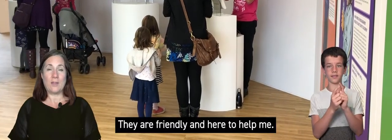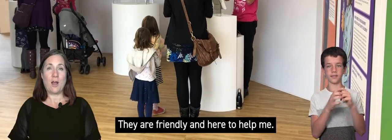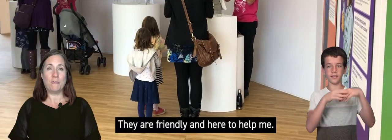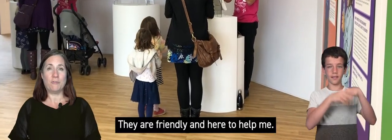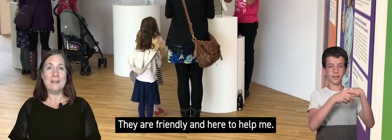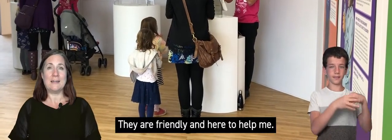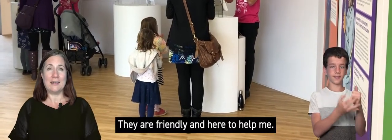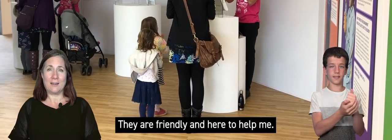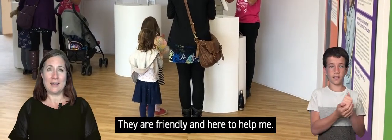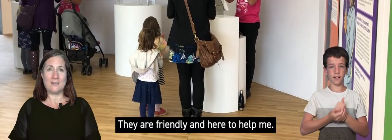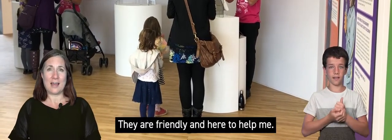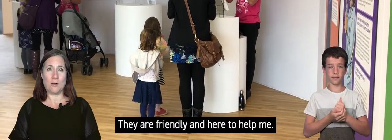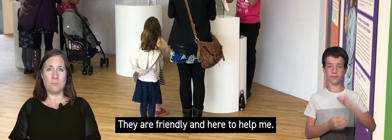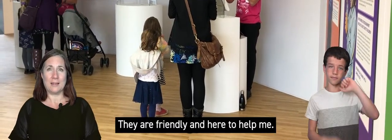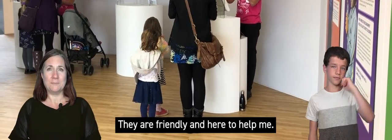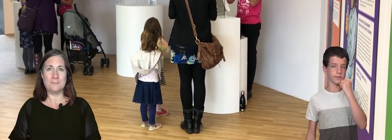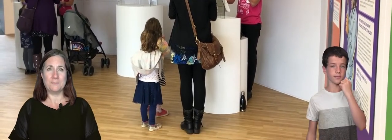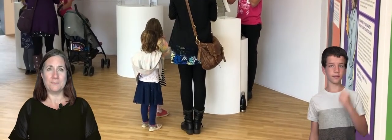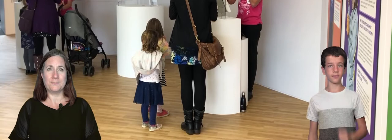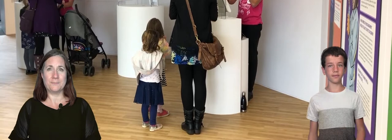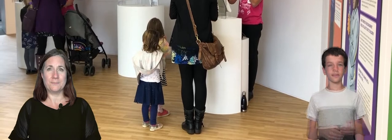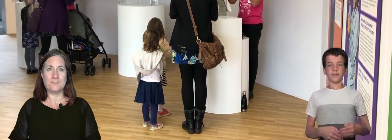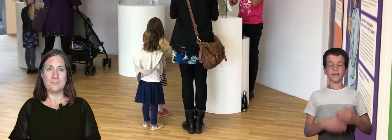They are friendly and here to help me.